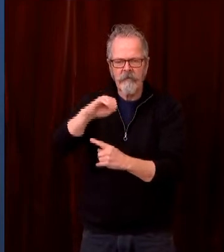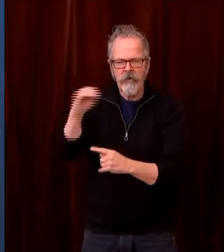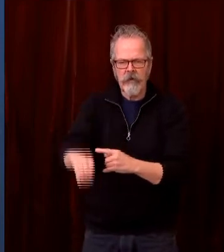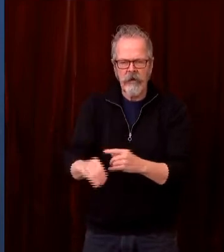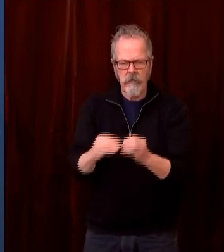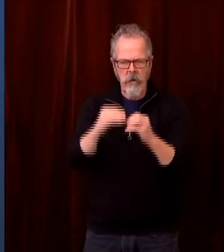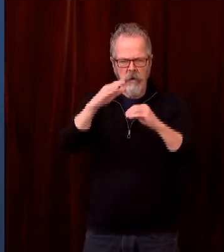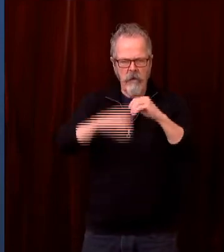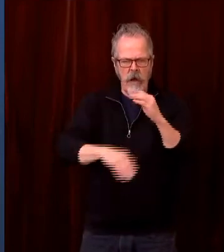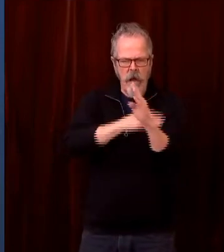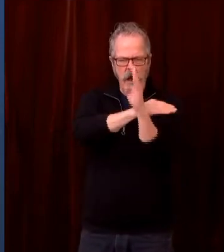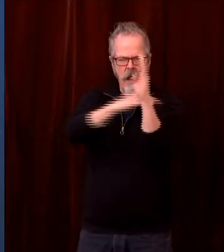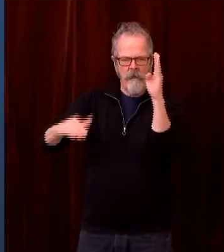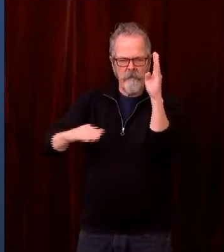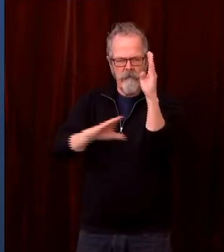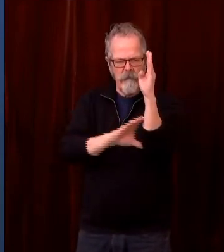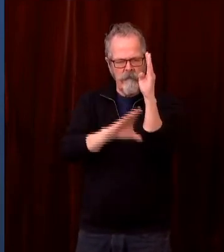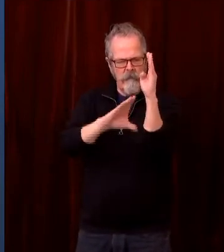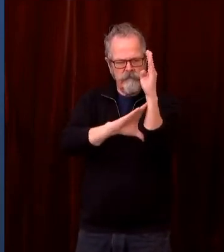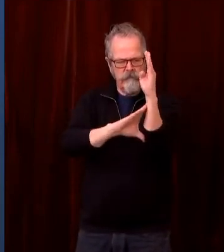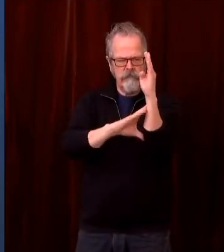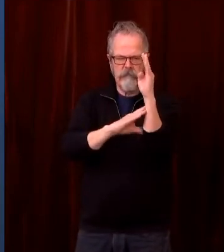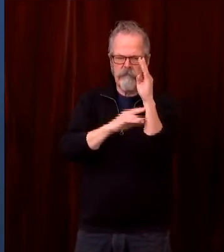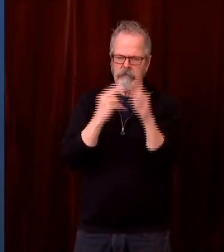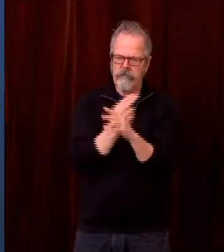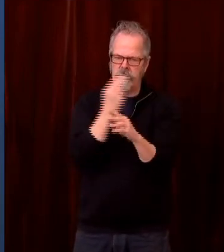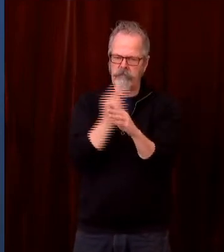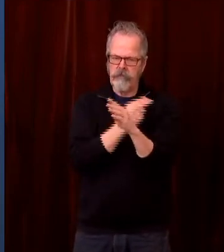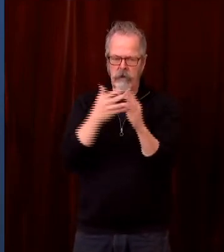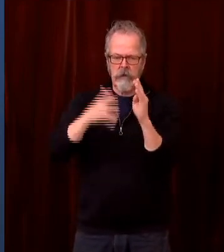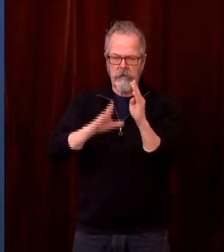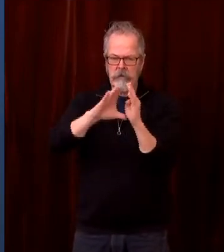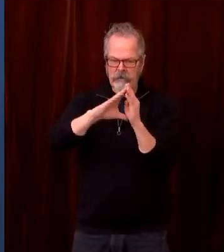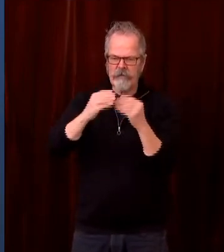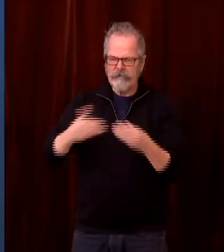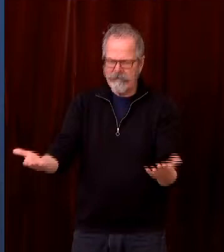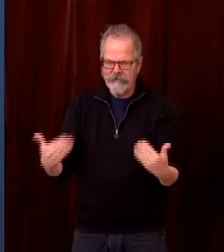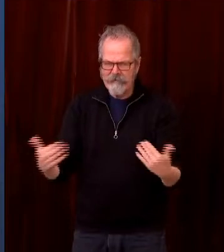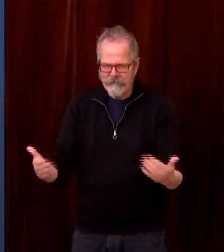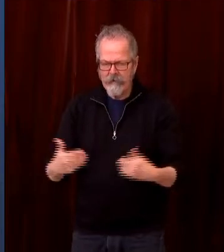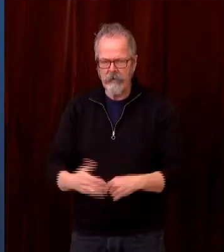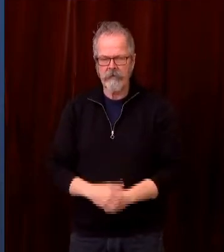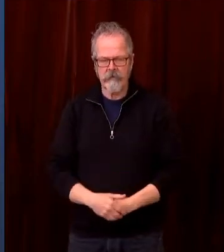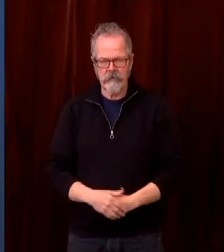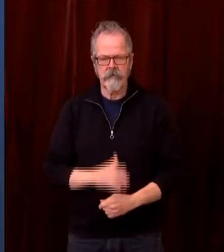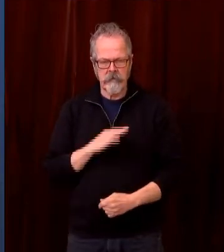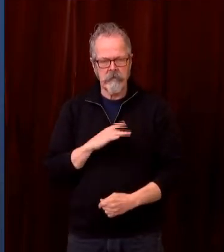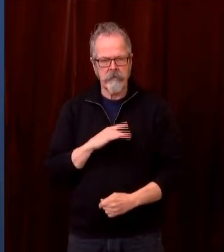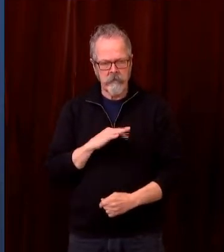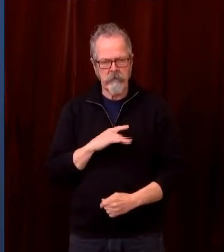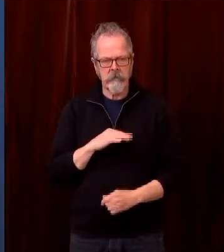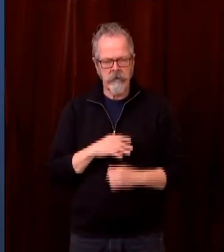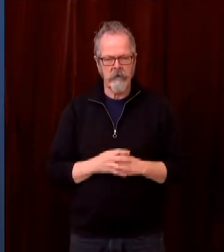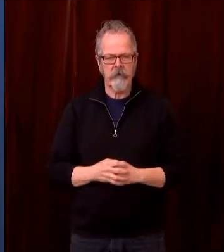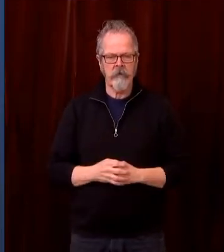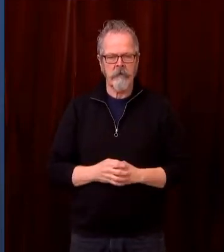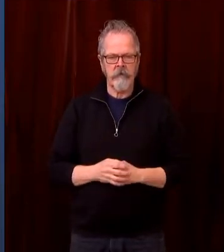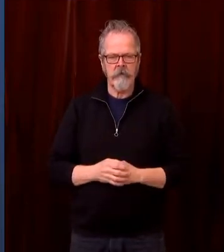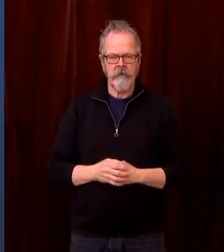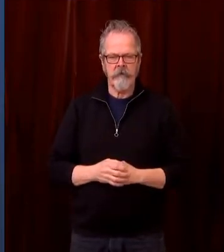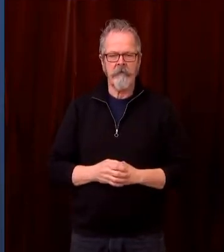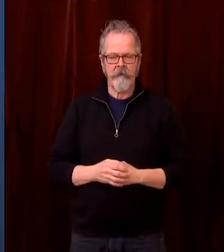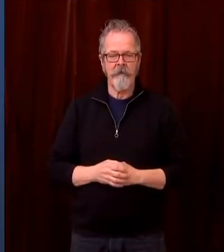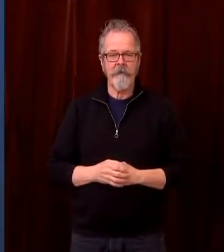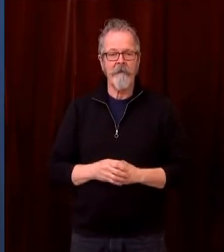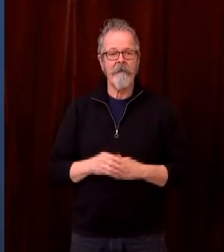yet. So good news, we have now tapped the 500,000 point. We now have over 500,000 Washingtonians